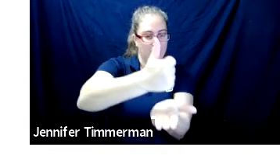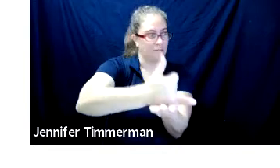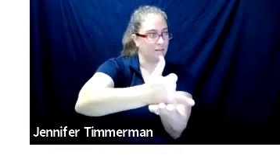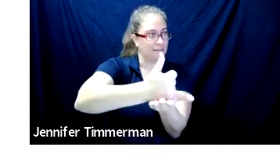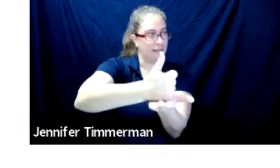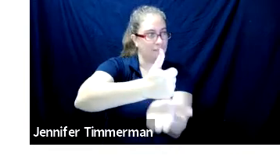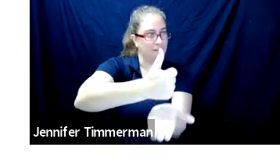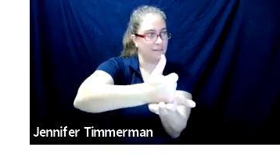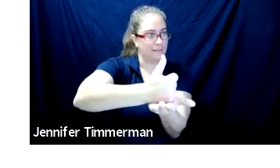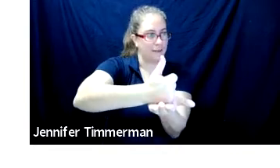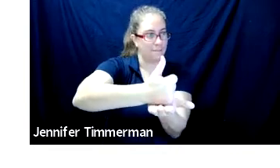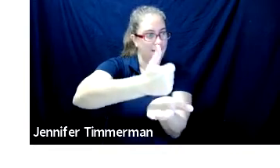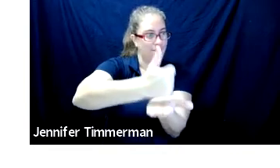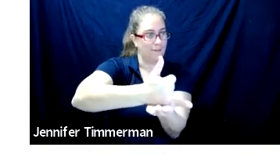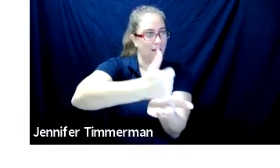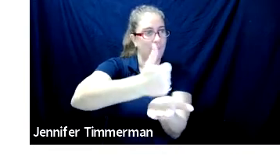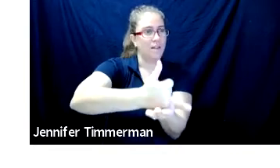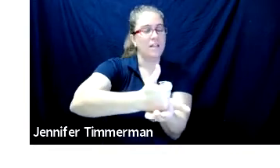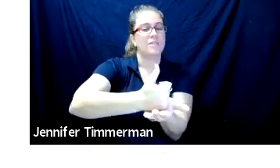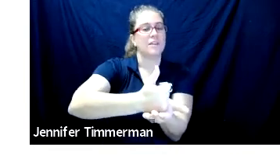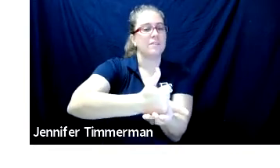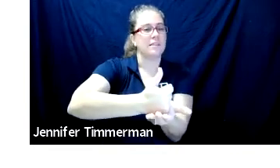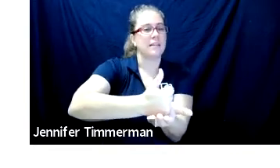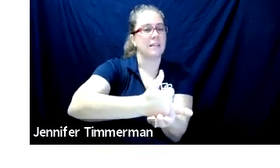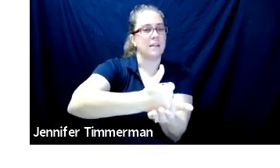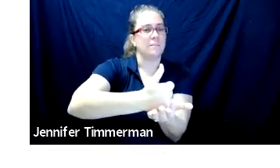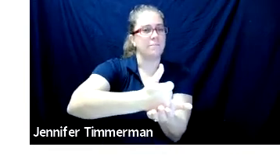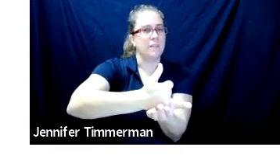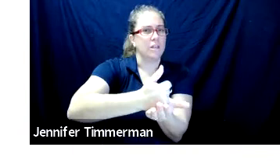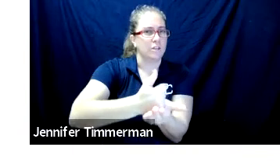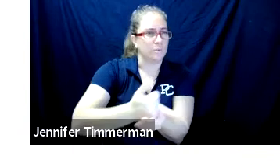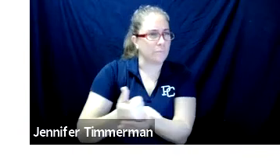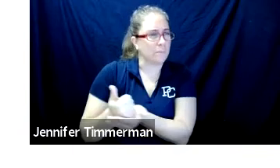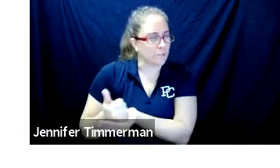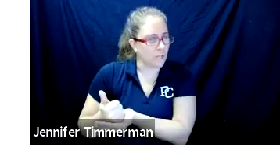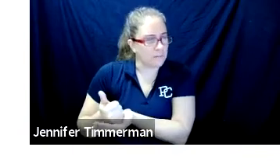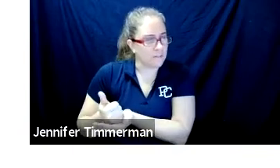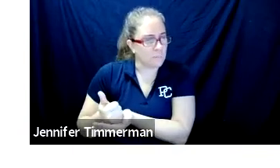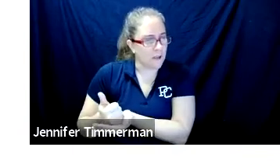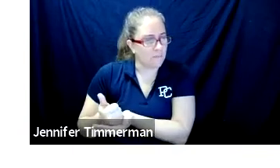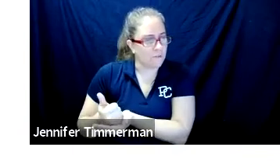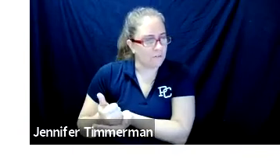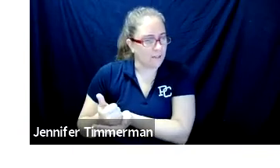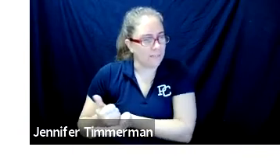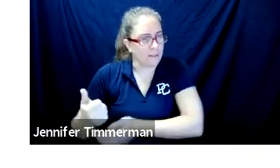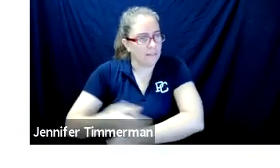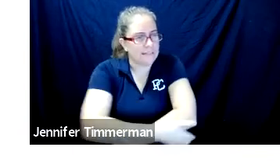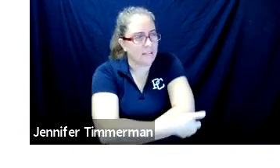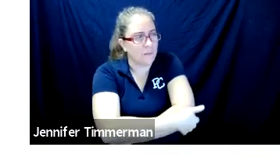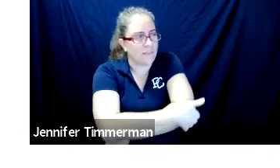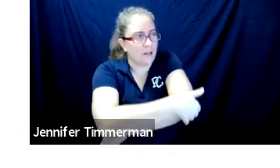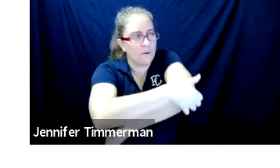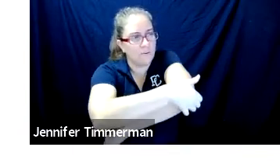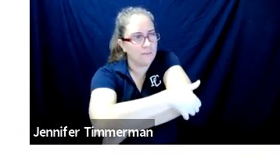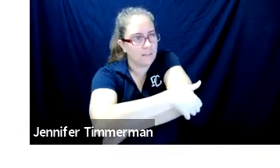And then tap, tap, help, help. Think of this like, you know, when people are trying to be super helpful and they like take